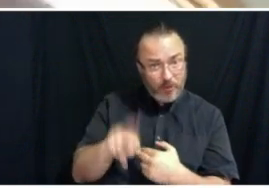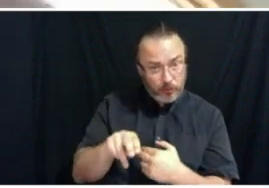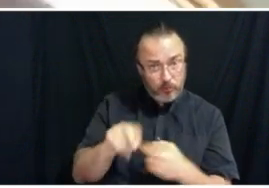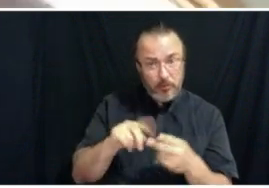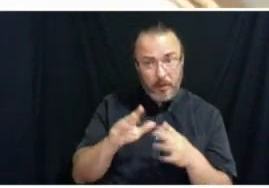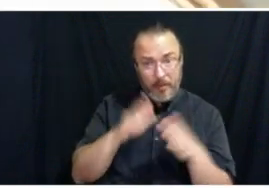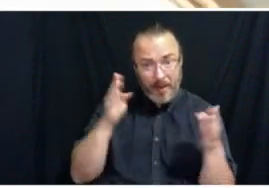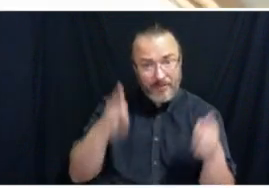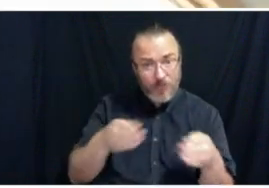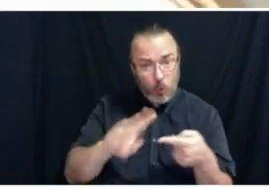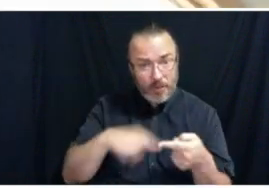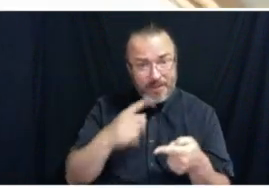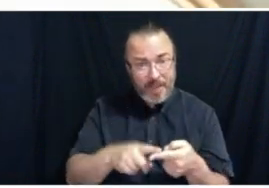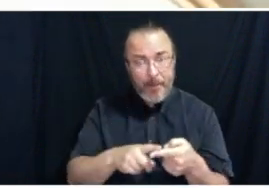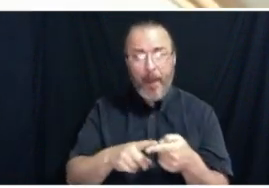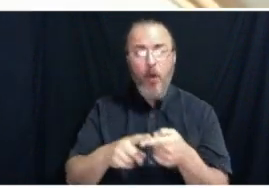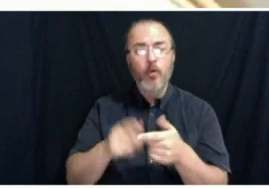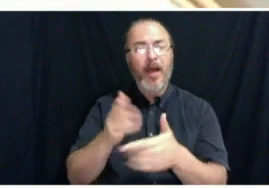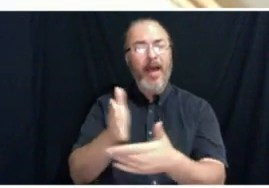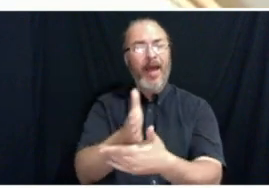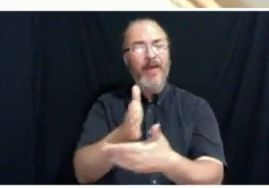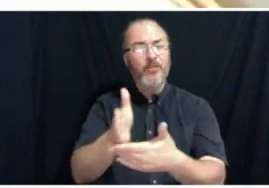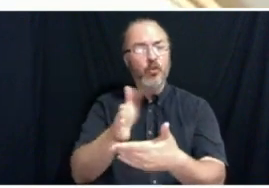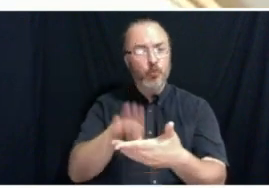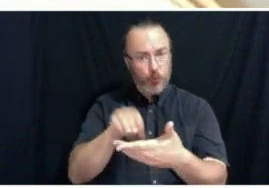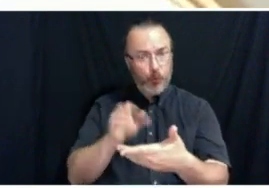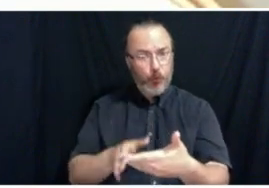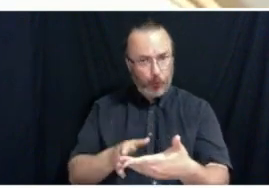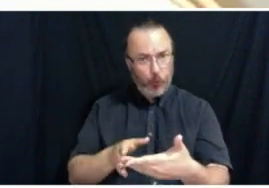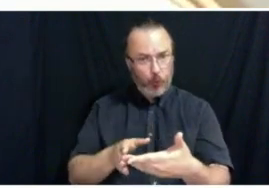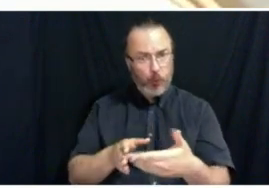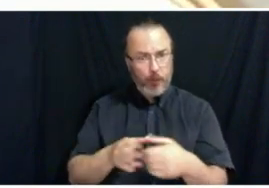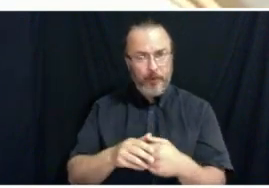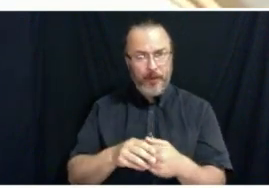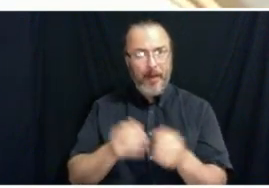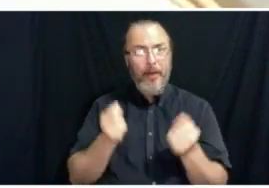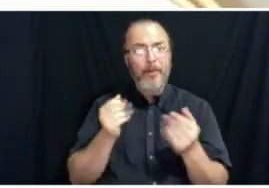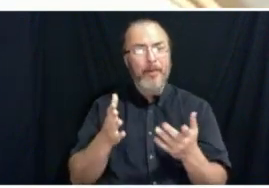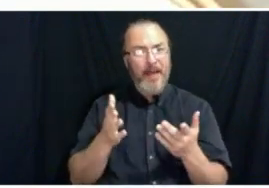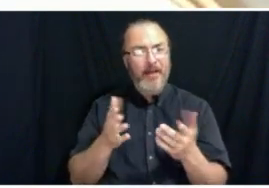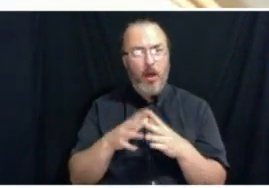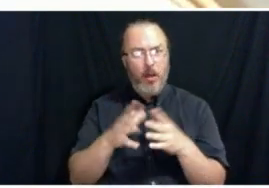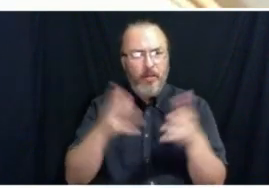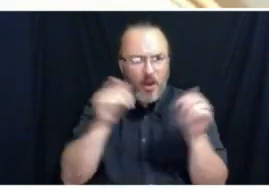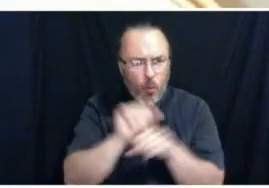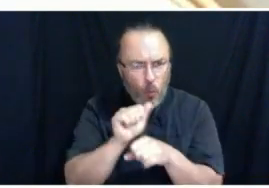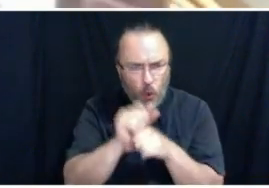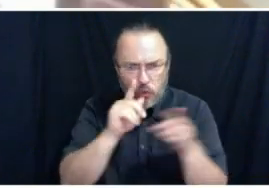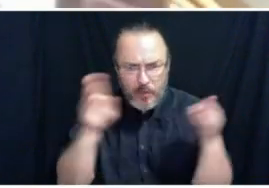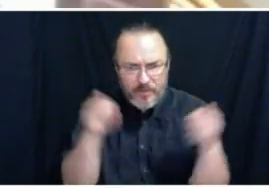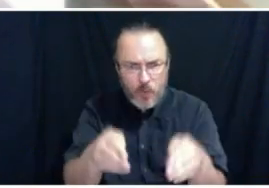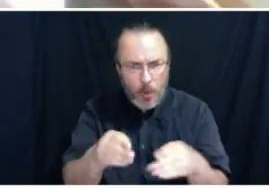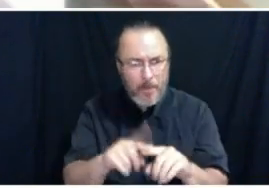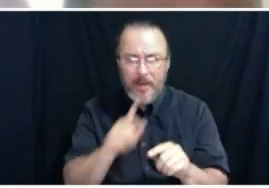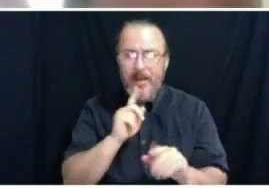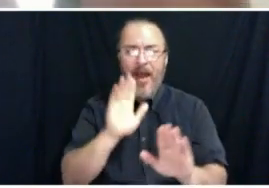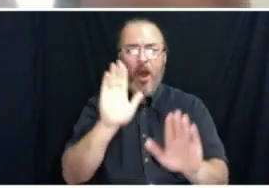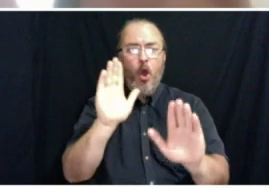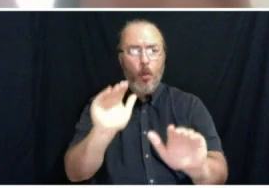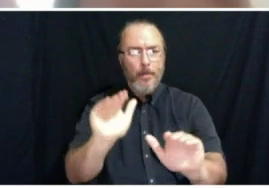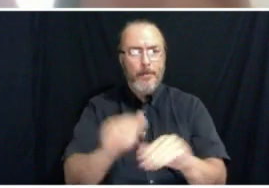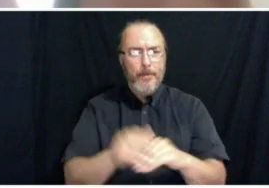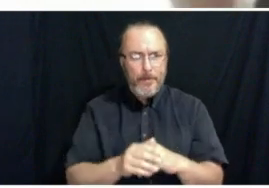the average student, which a lot of people, a lot of general work. And I really hope that that